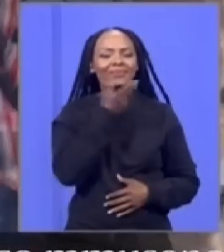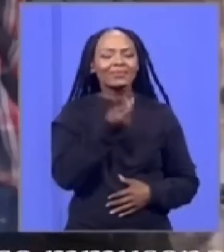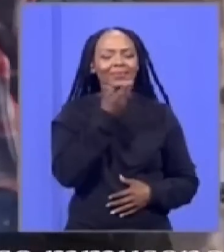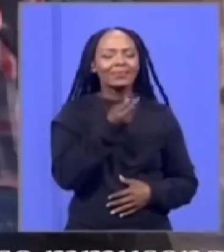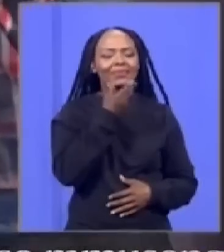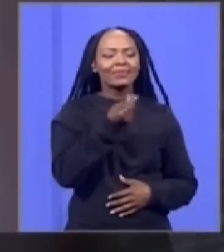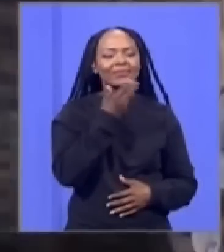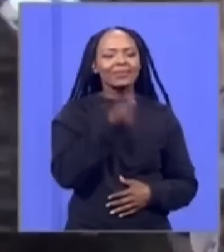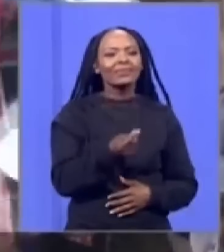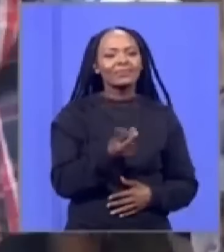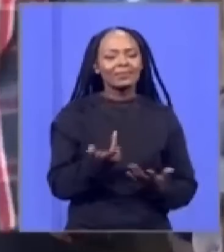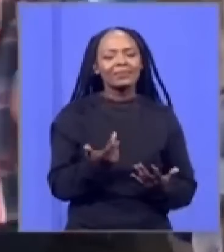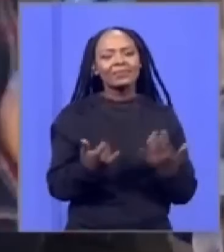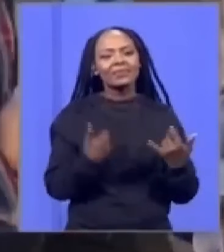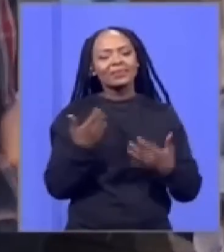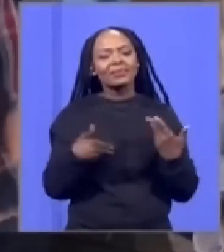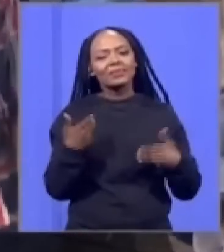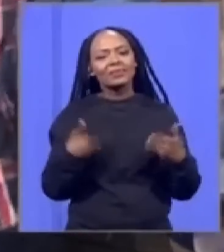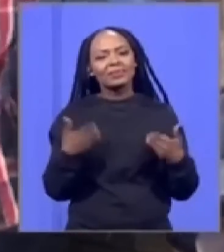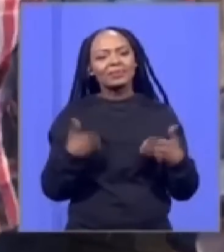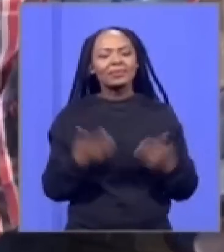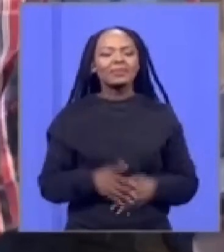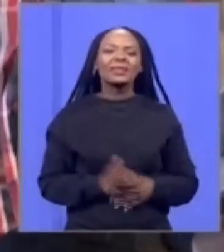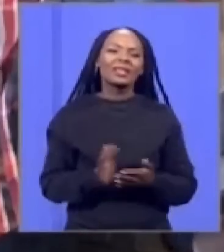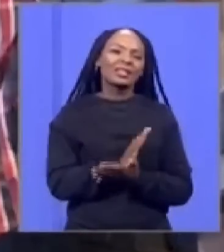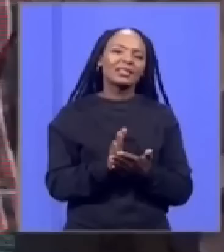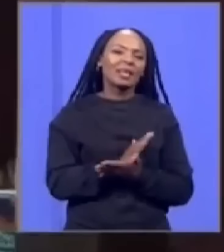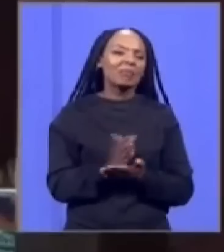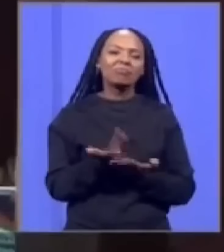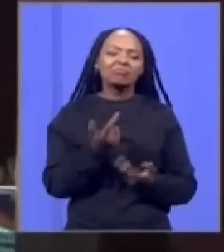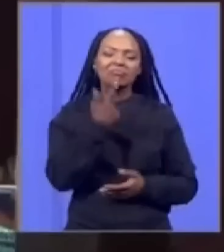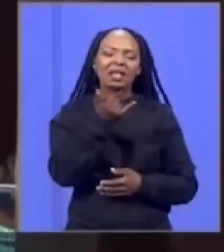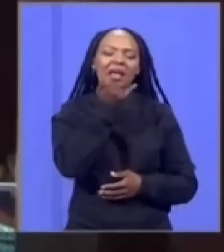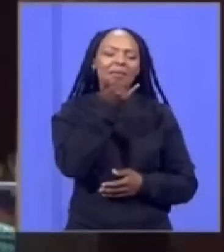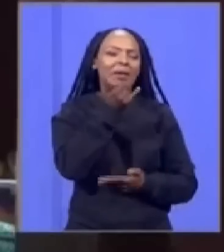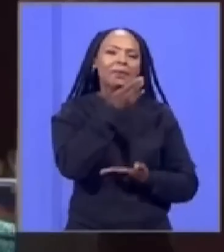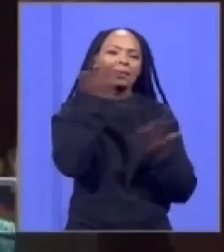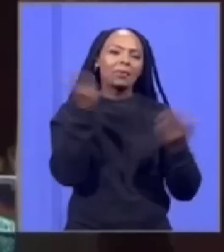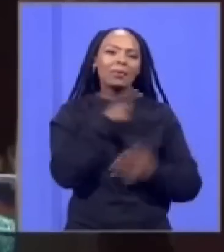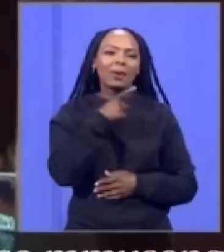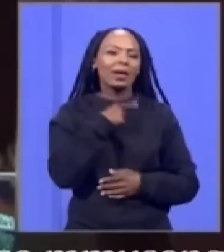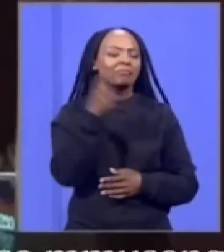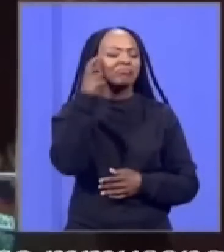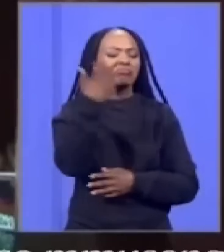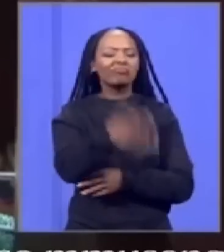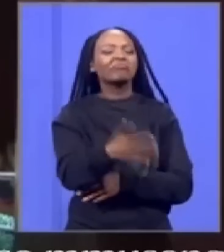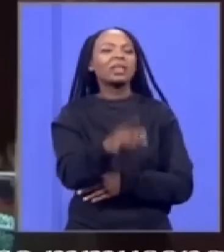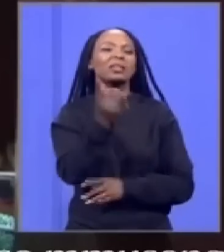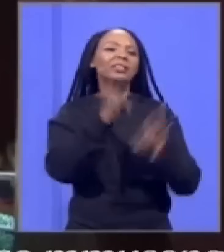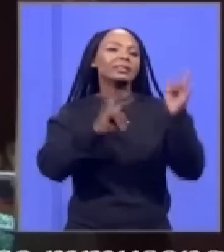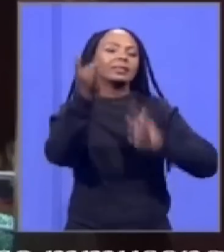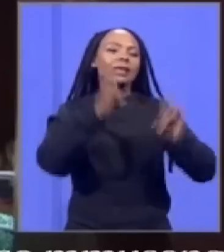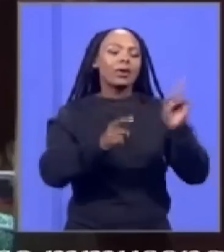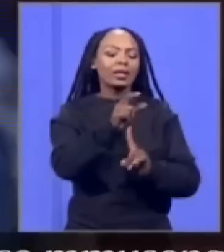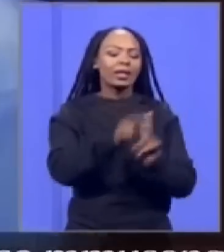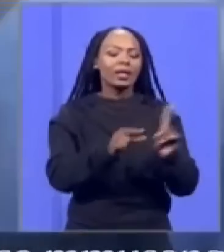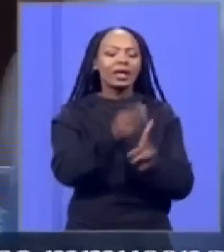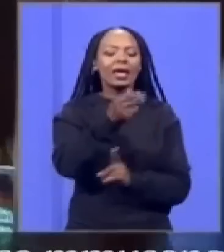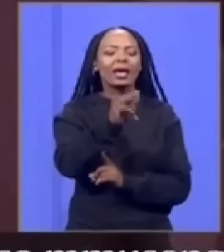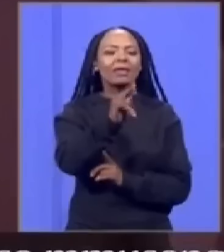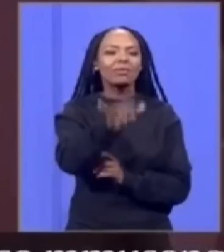Letsatsi le ga le tlise boitumelo bope mo go bangwe ba ba senang magae gongwe ba nna fela mo toropong. Mongwe wa bona ke Henry